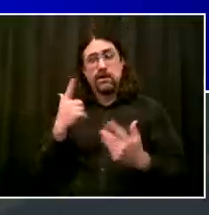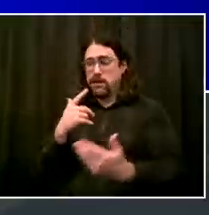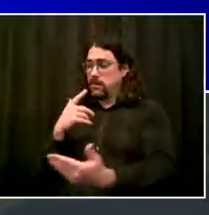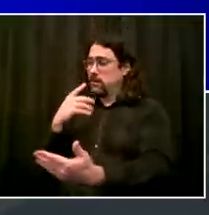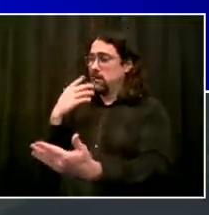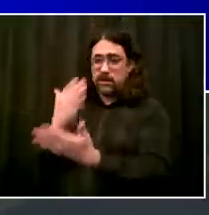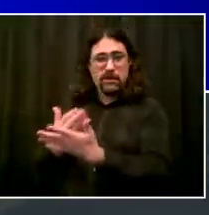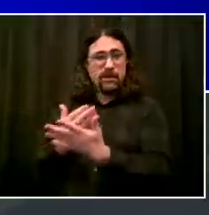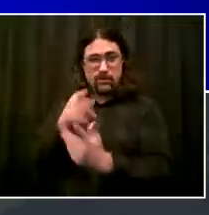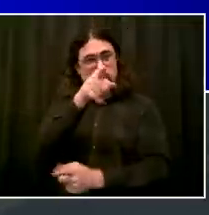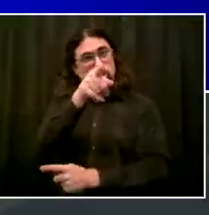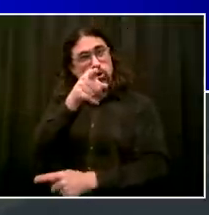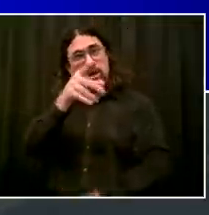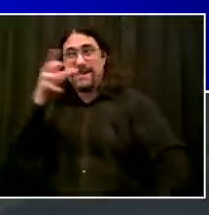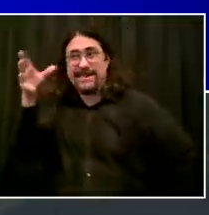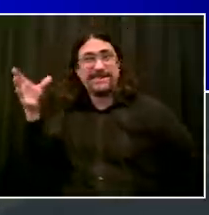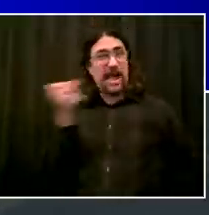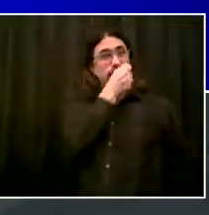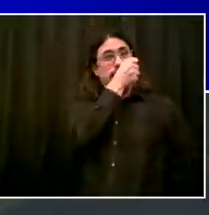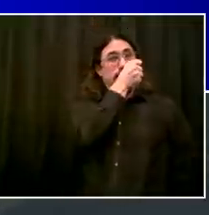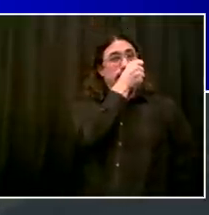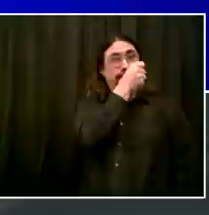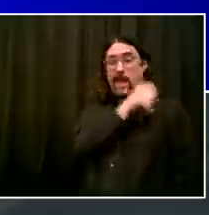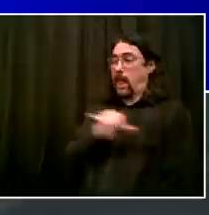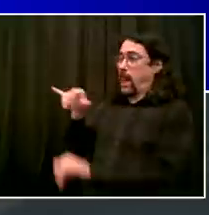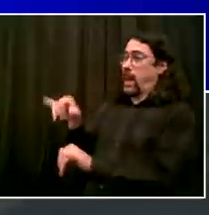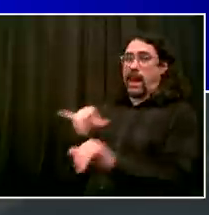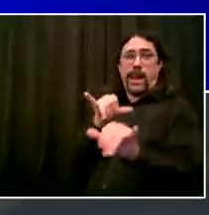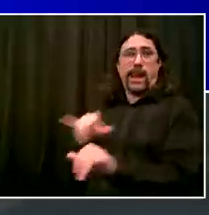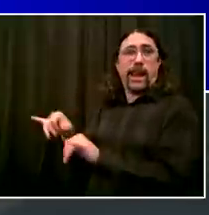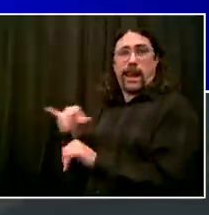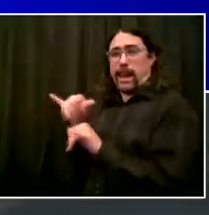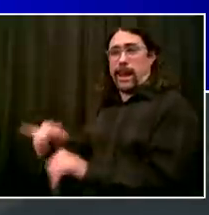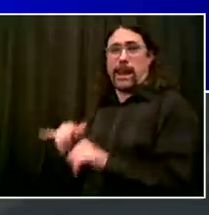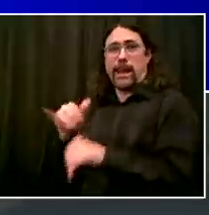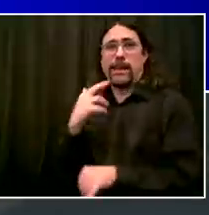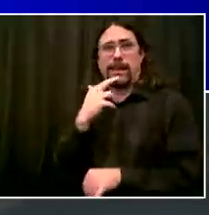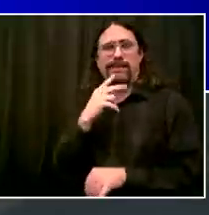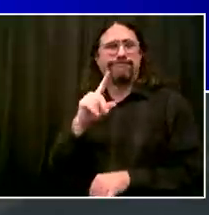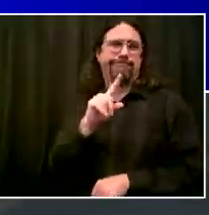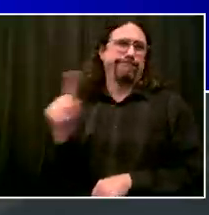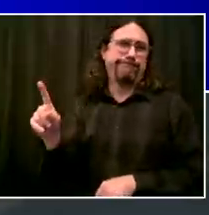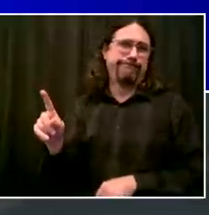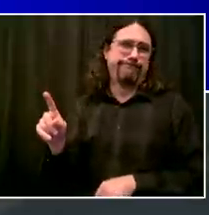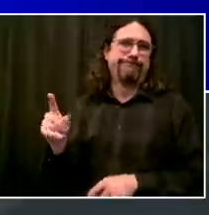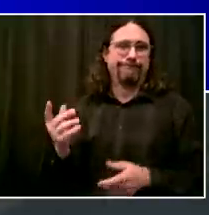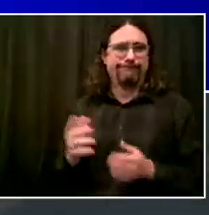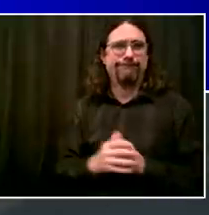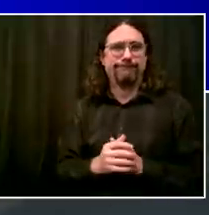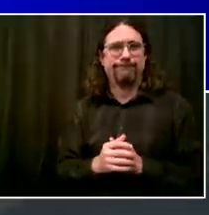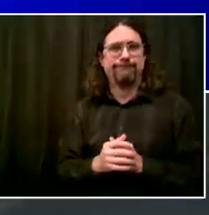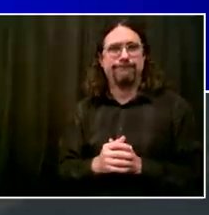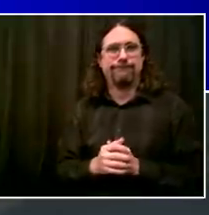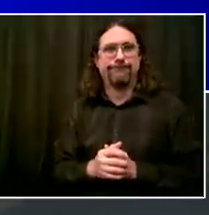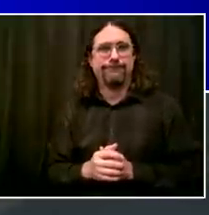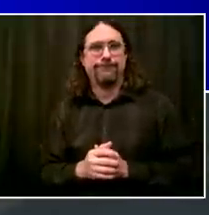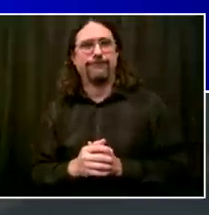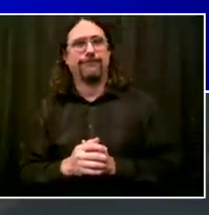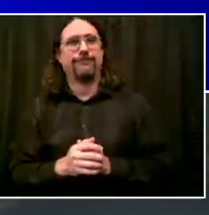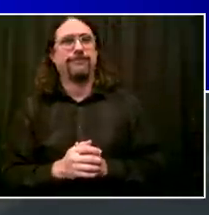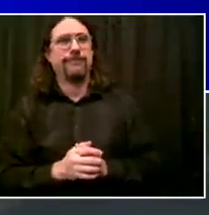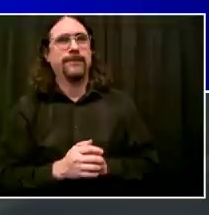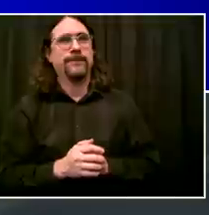We do not want to see people trying to create de facto outdoor seating or de facto parties. We'd love it, but we can't do it. It's not